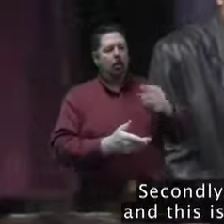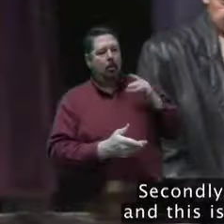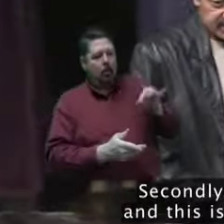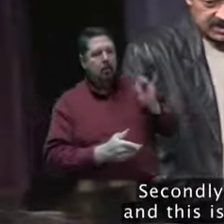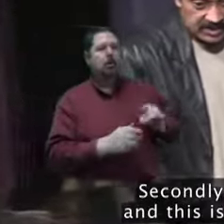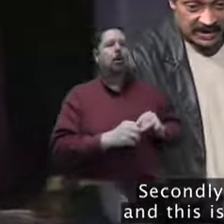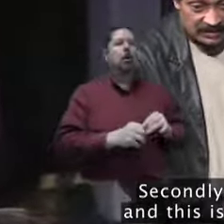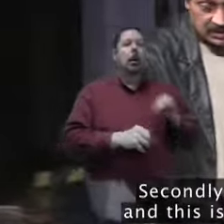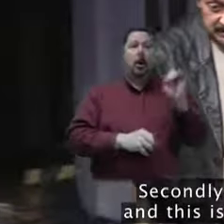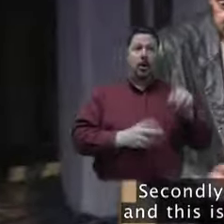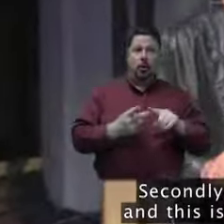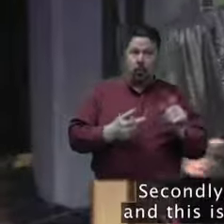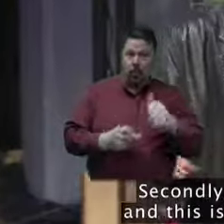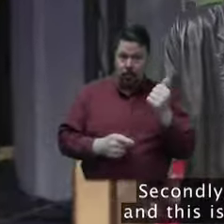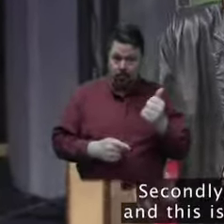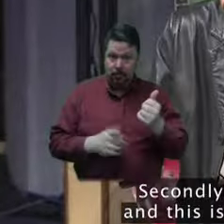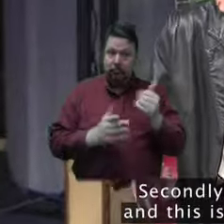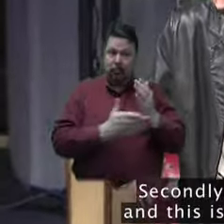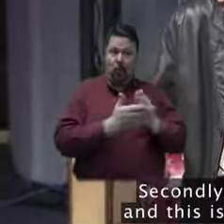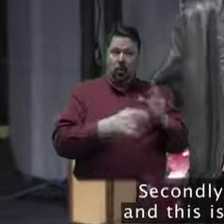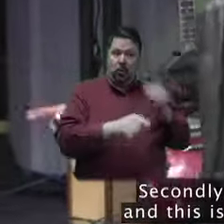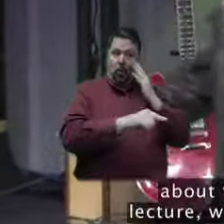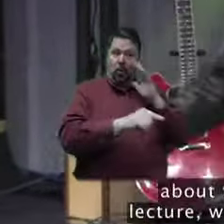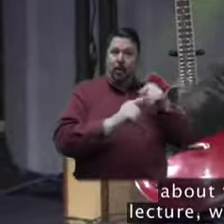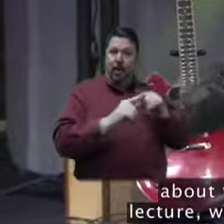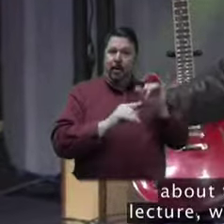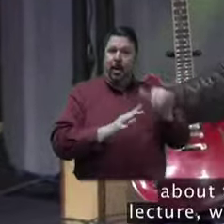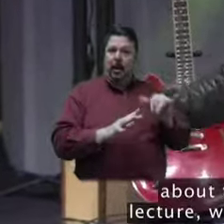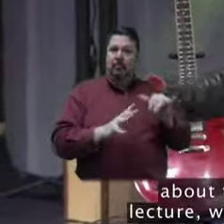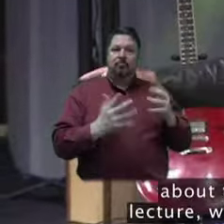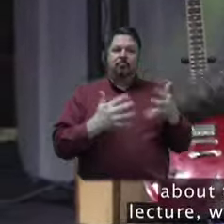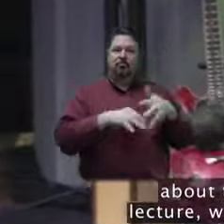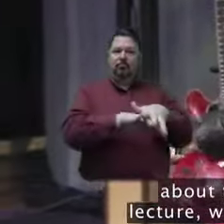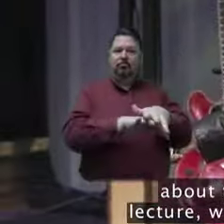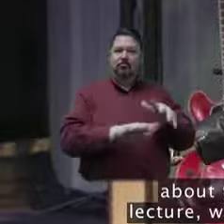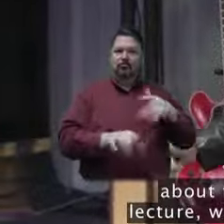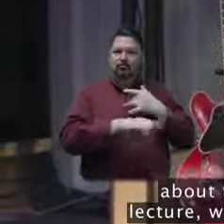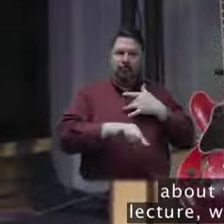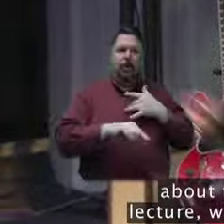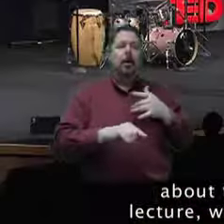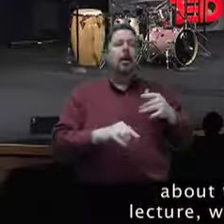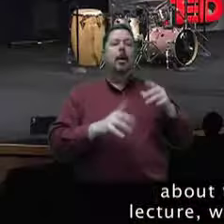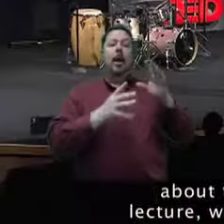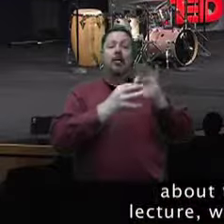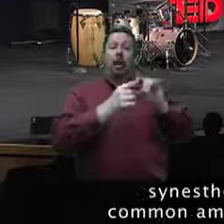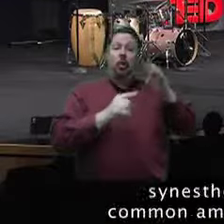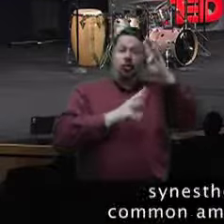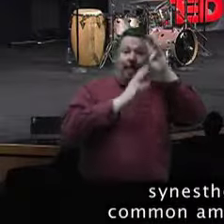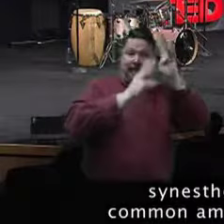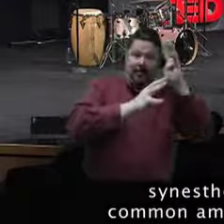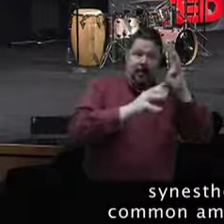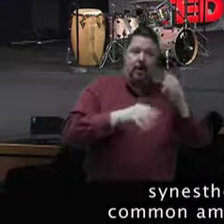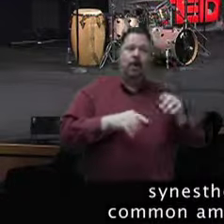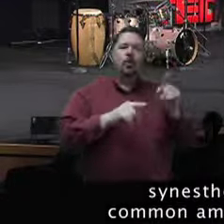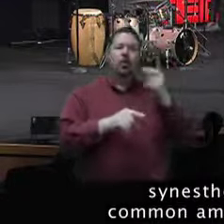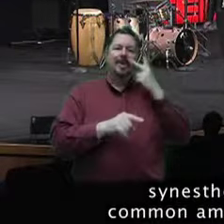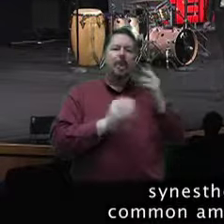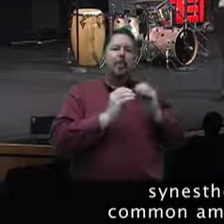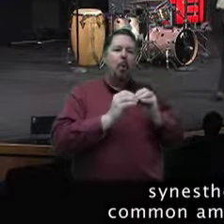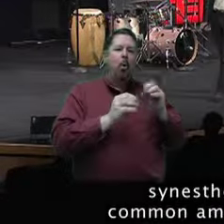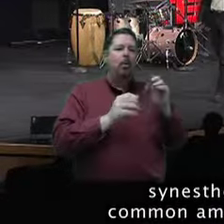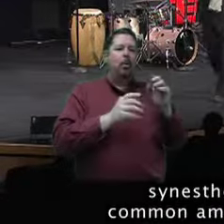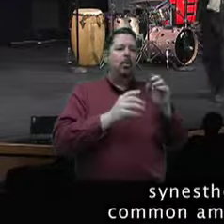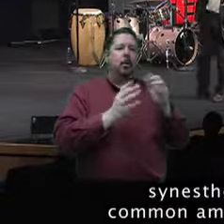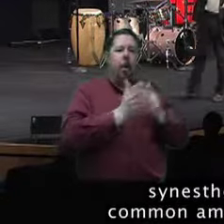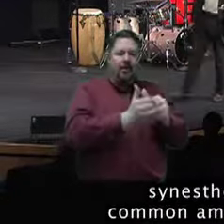Secondly, synesthesia is about, and this is what gets me to my point about the main theme of this lecture, which is about creativity. Synesthesia is eight